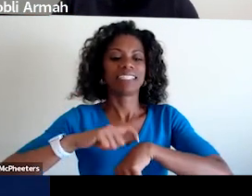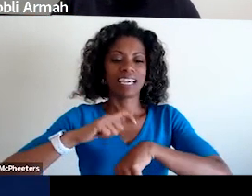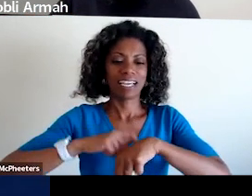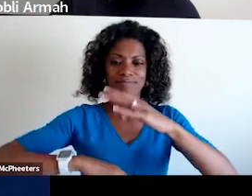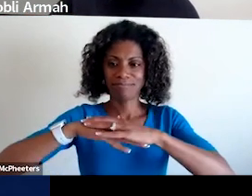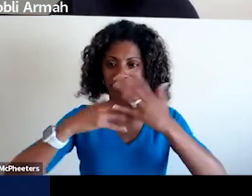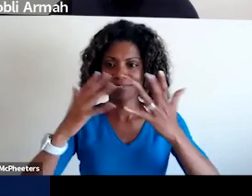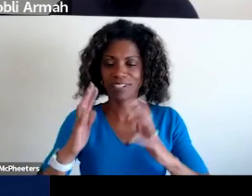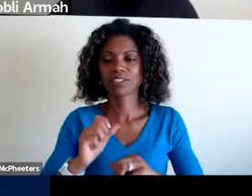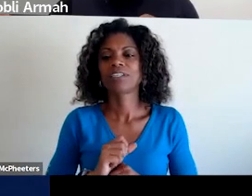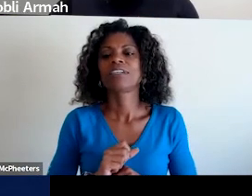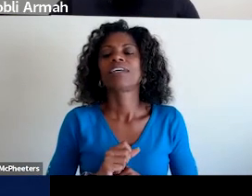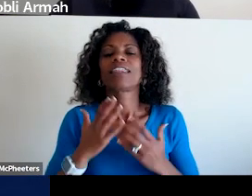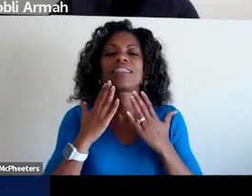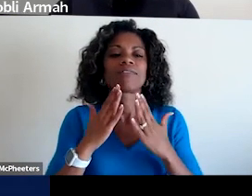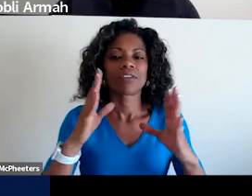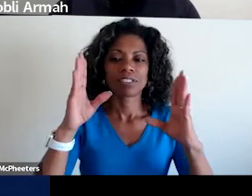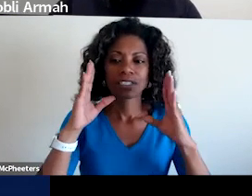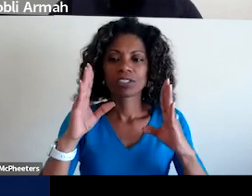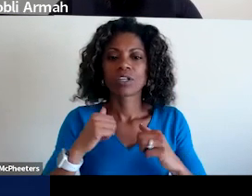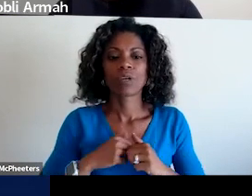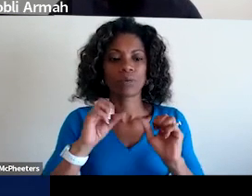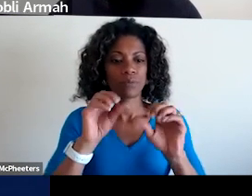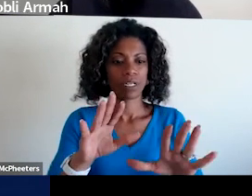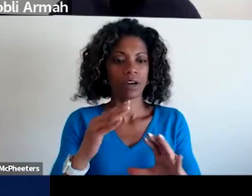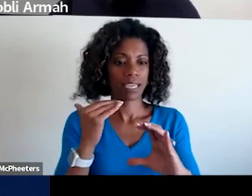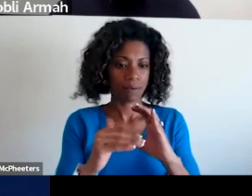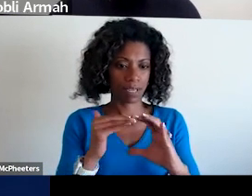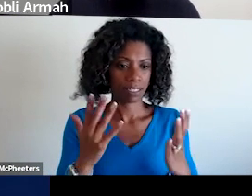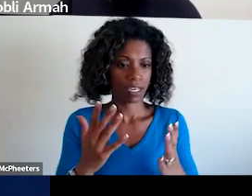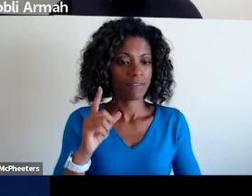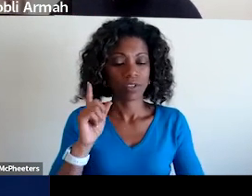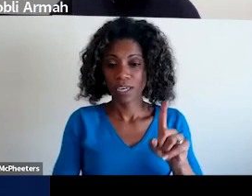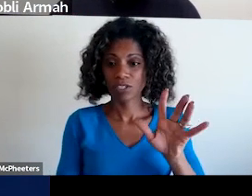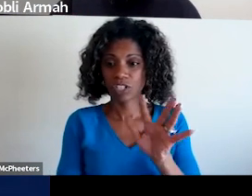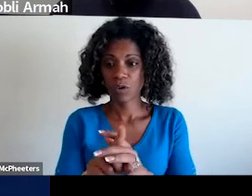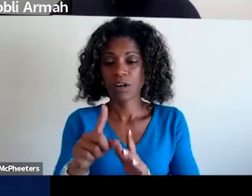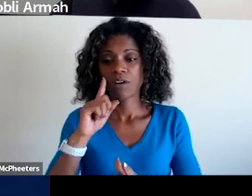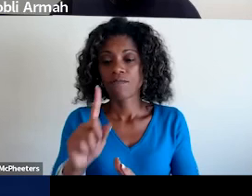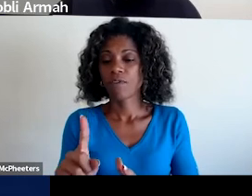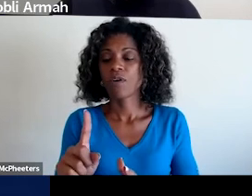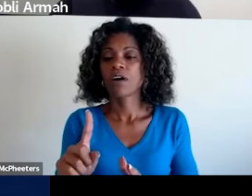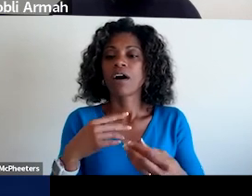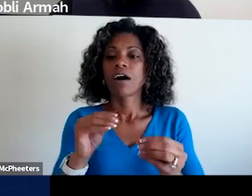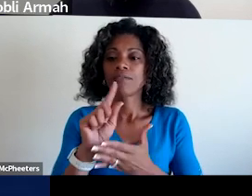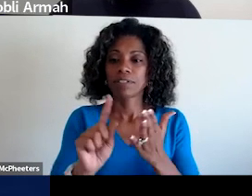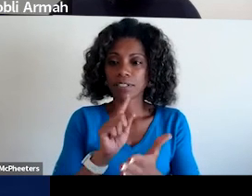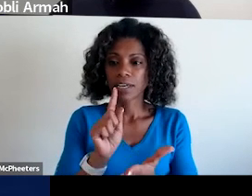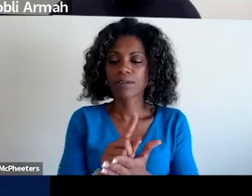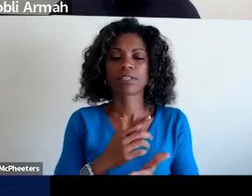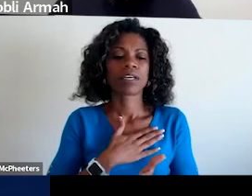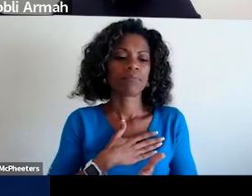and attention and for leaning in. We're going to drop our emails here. If you cannot come to the office hours, we're easily accessible to